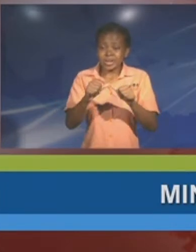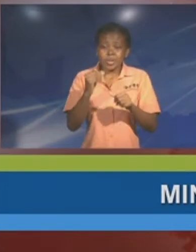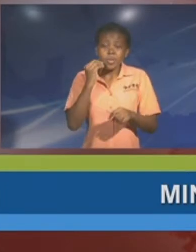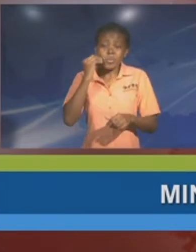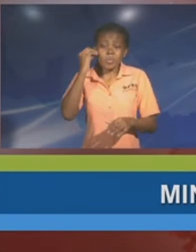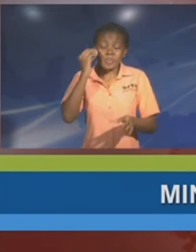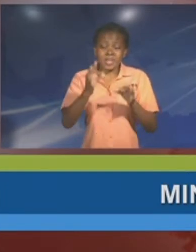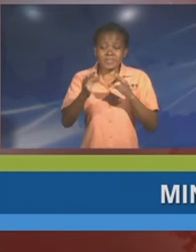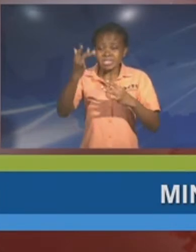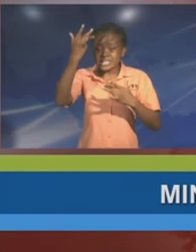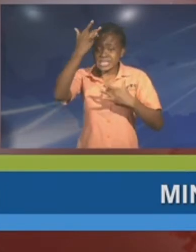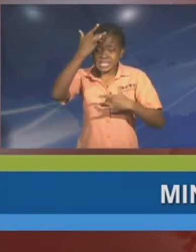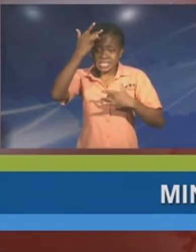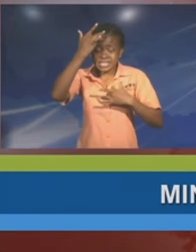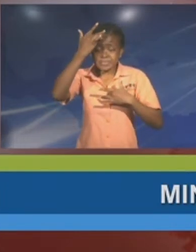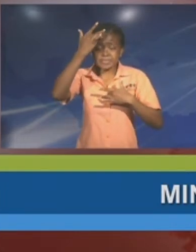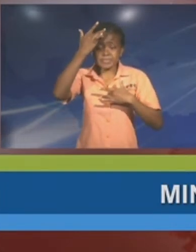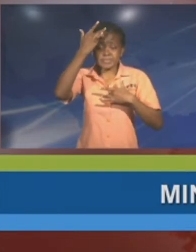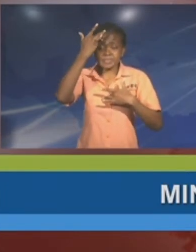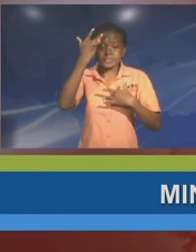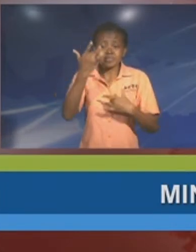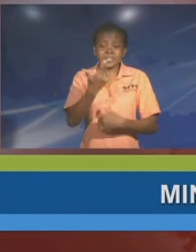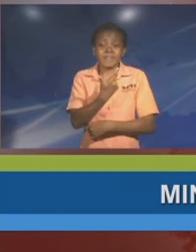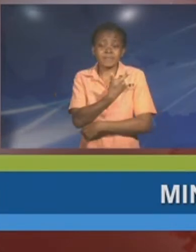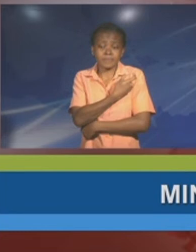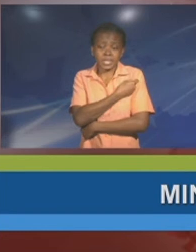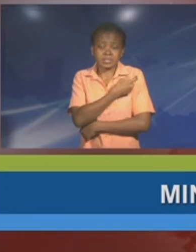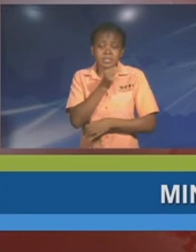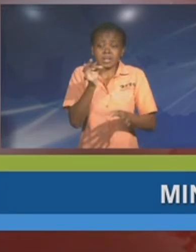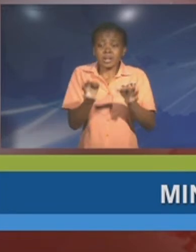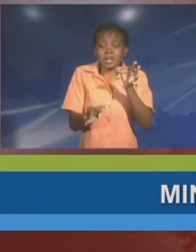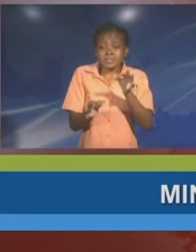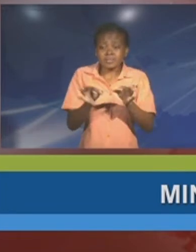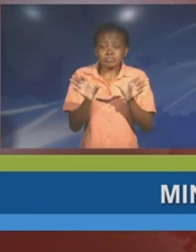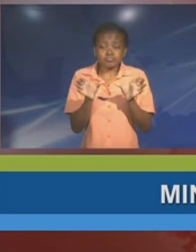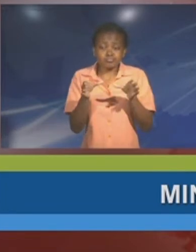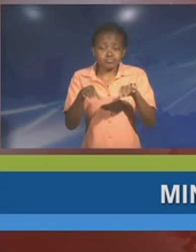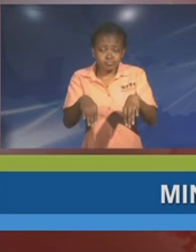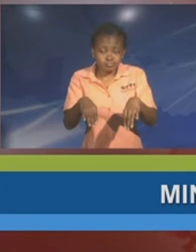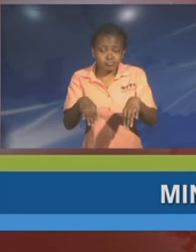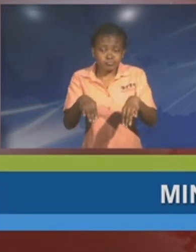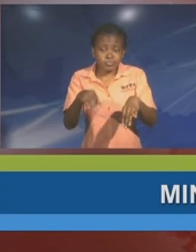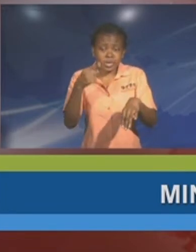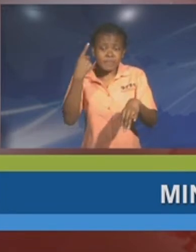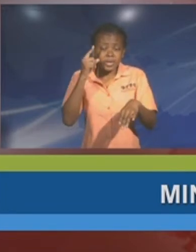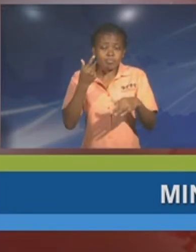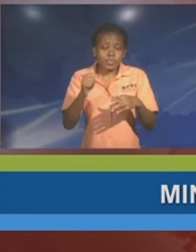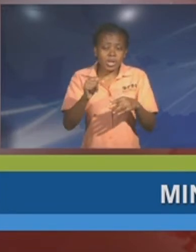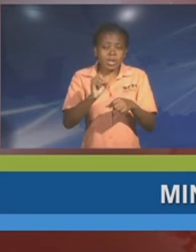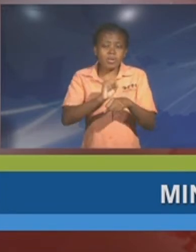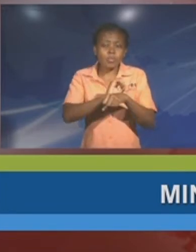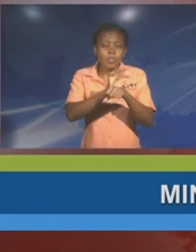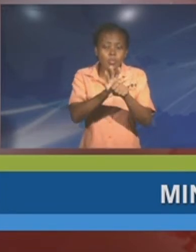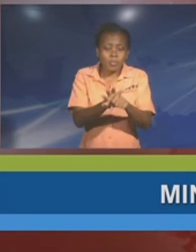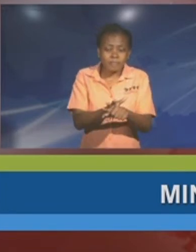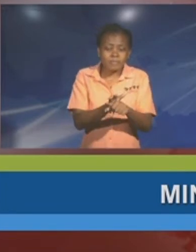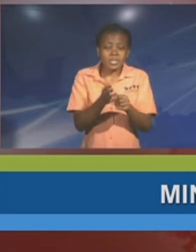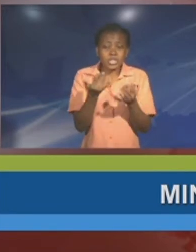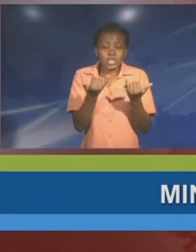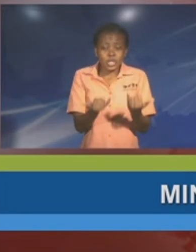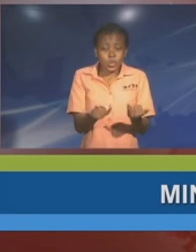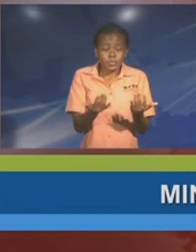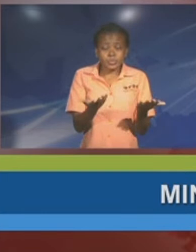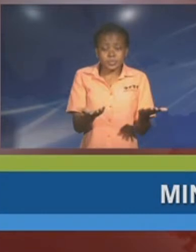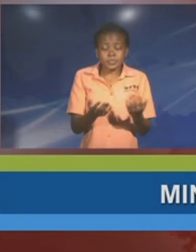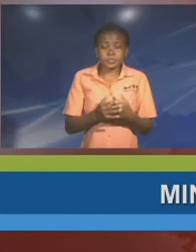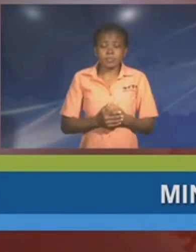symptoms suggestive, and get vaccinated if eligible in terms of the COVID-19 in particular. Last